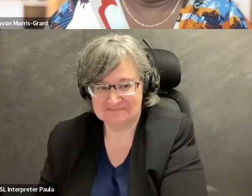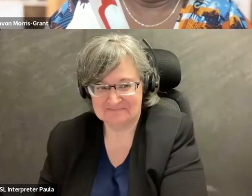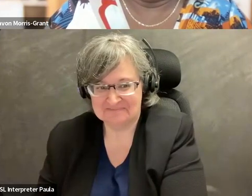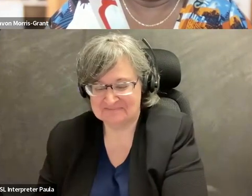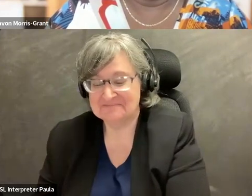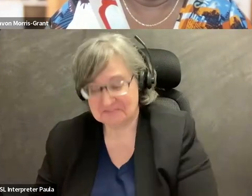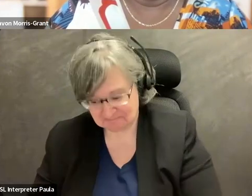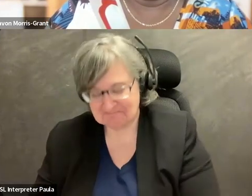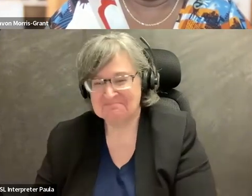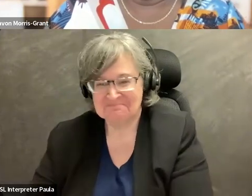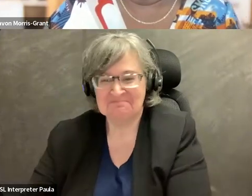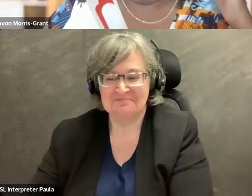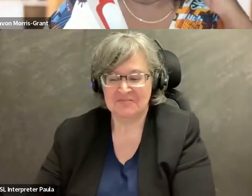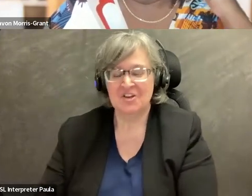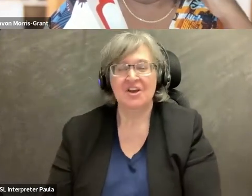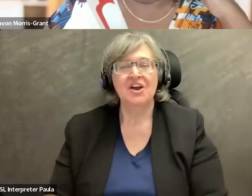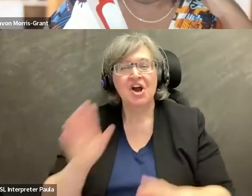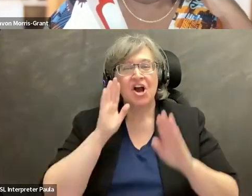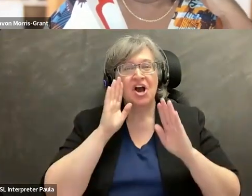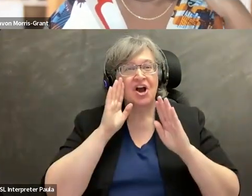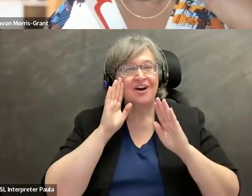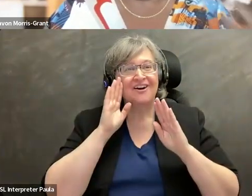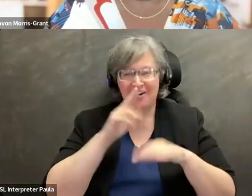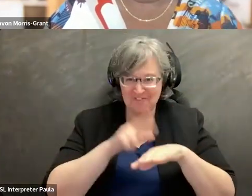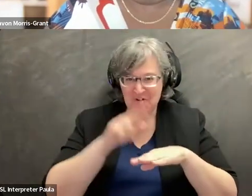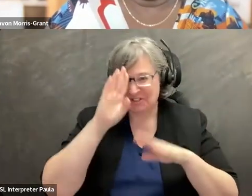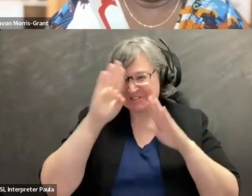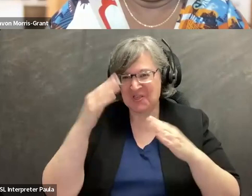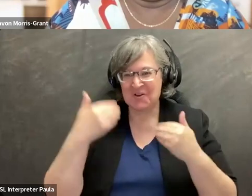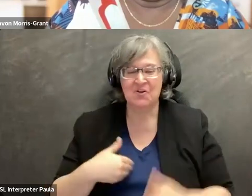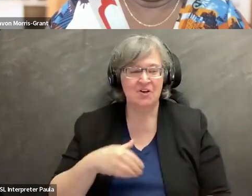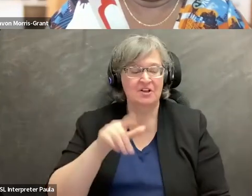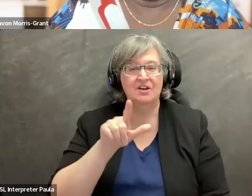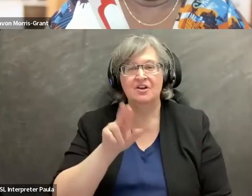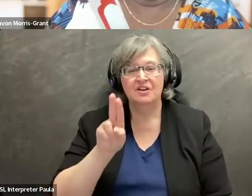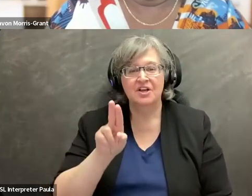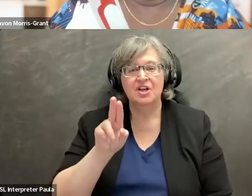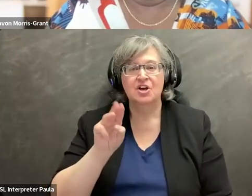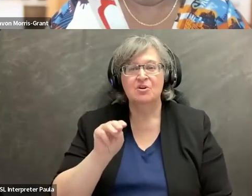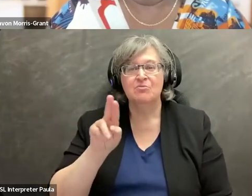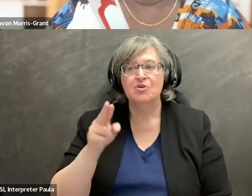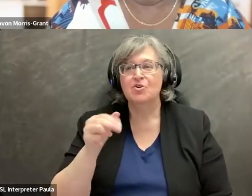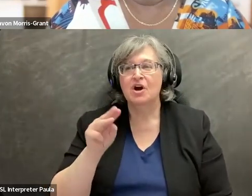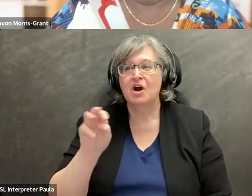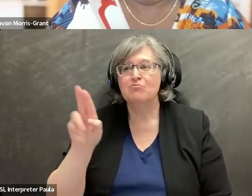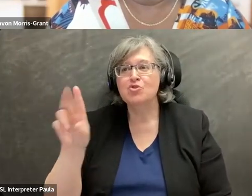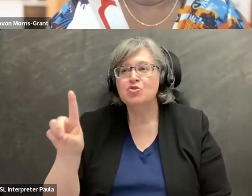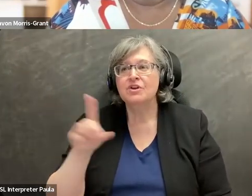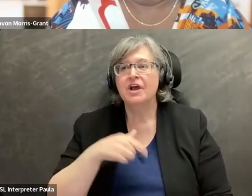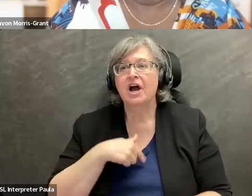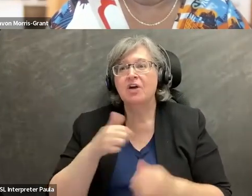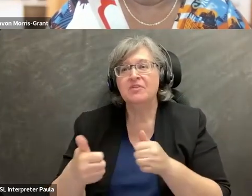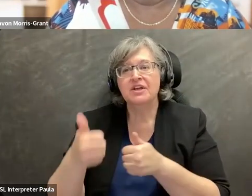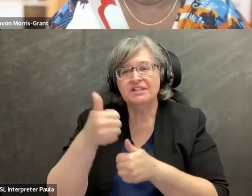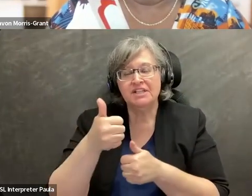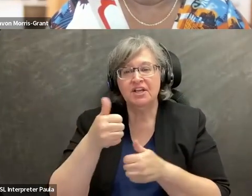Of course. Hello, everyone. My name is Lul Mahmoud, and I'm the Executive Director of the